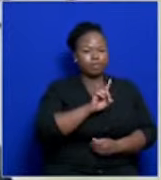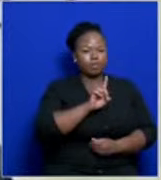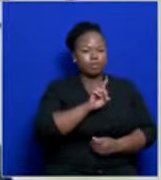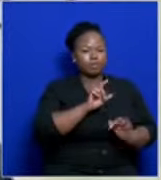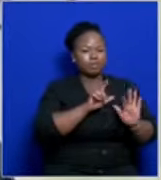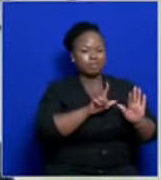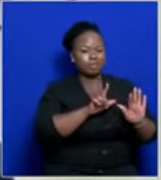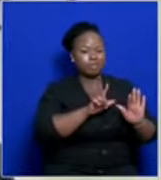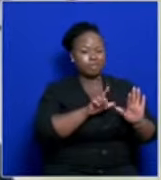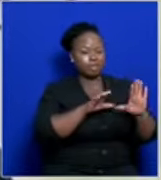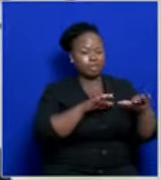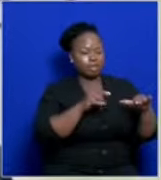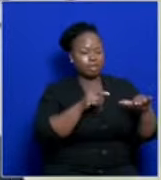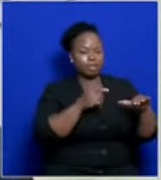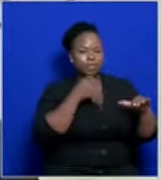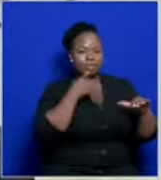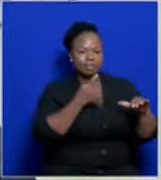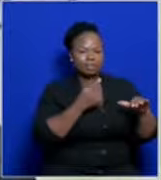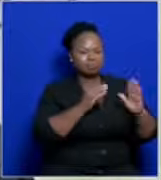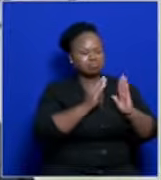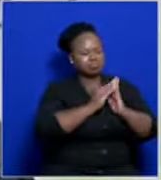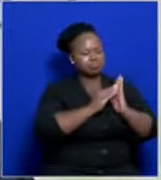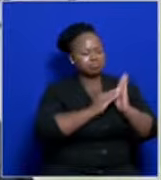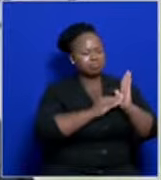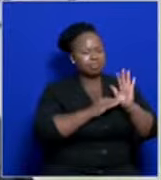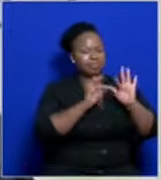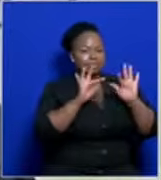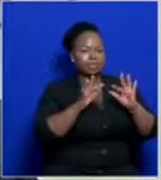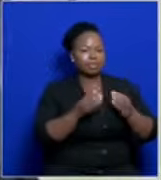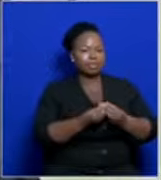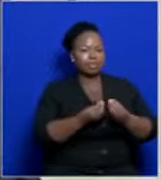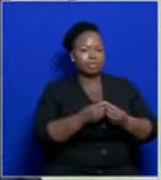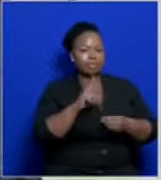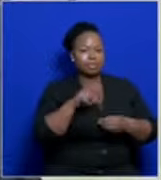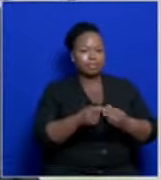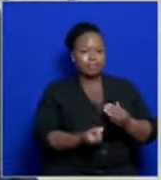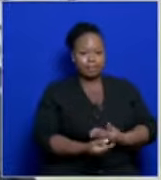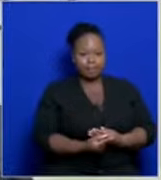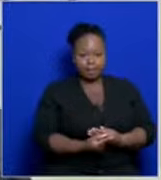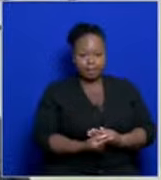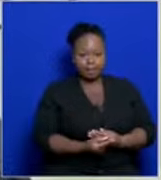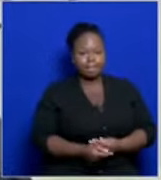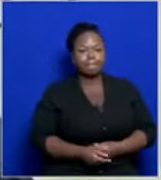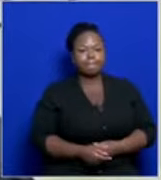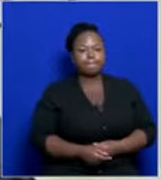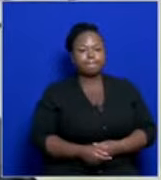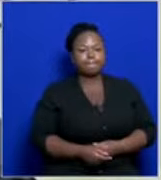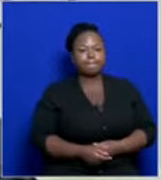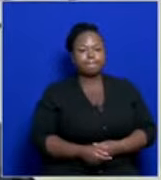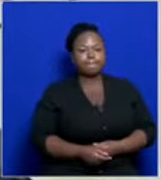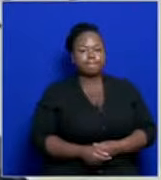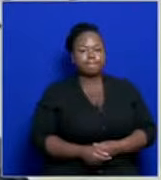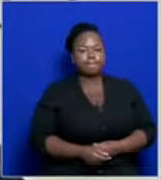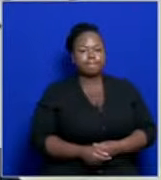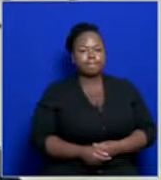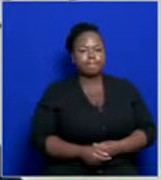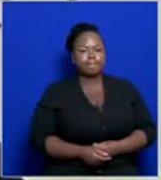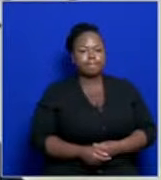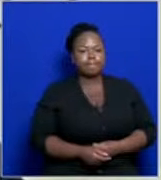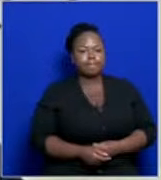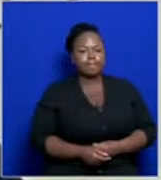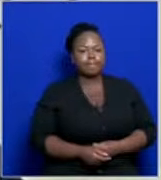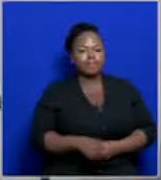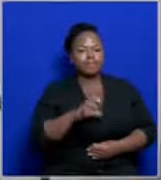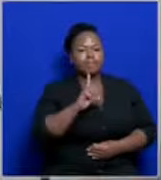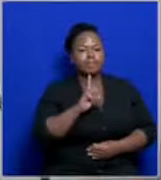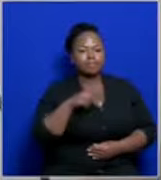it lists about 10 things that must be done in this matter. And the DPP says the following